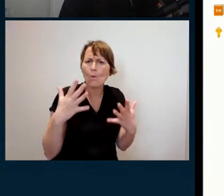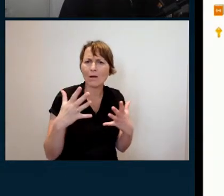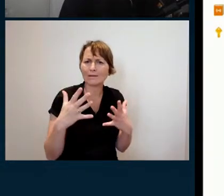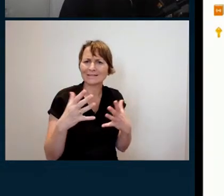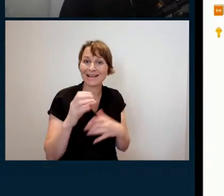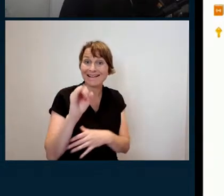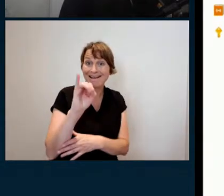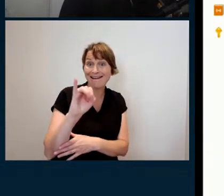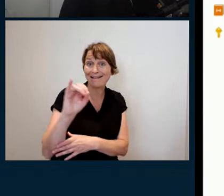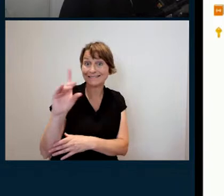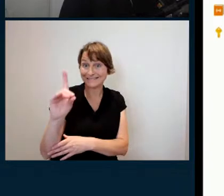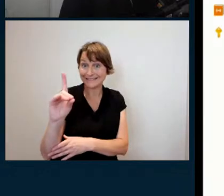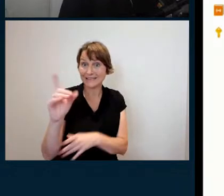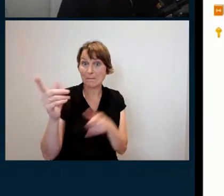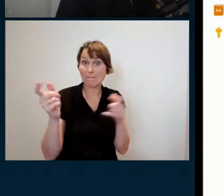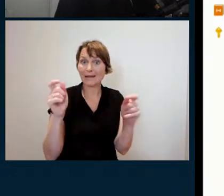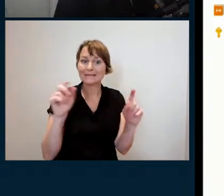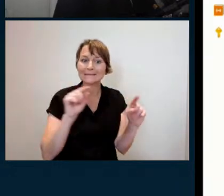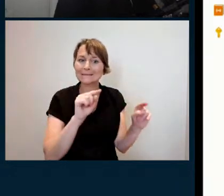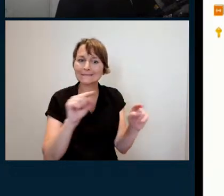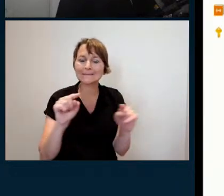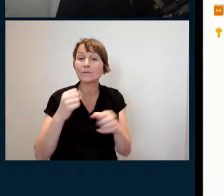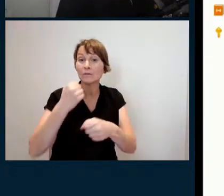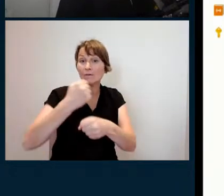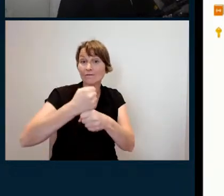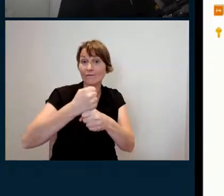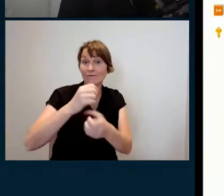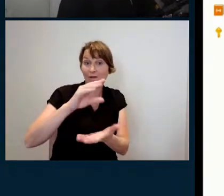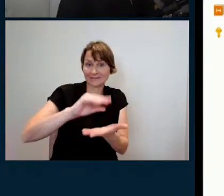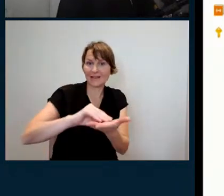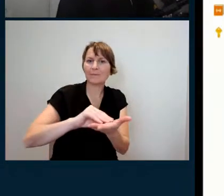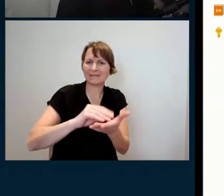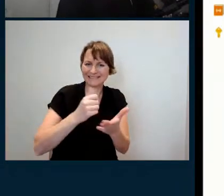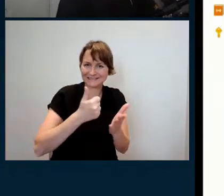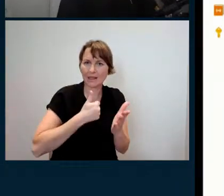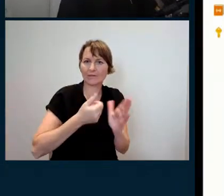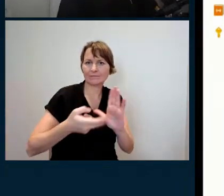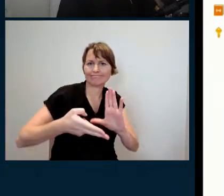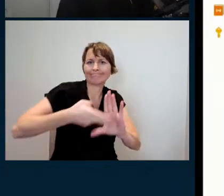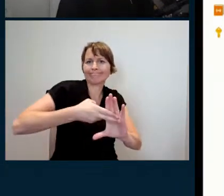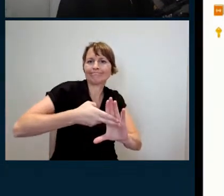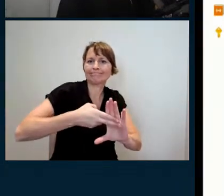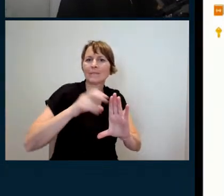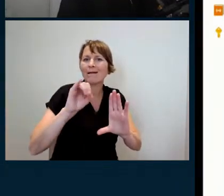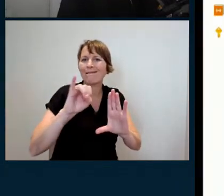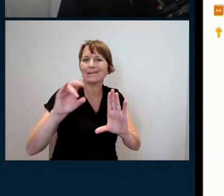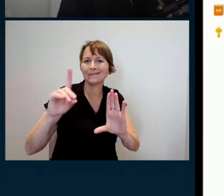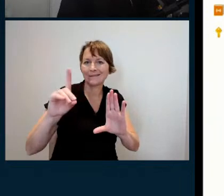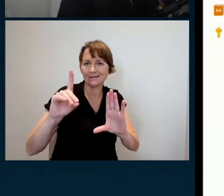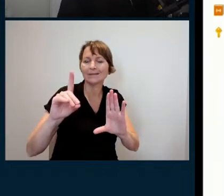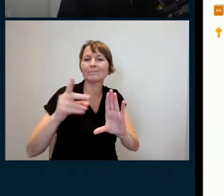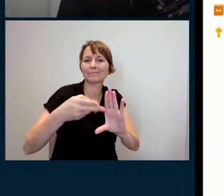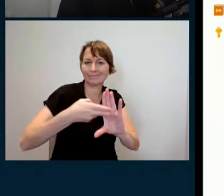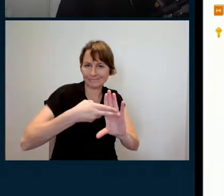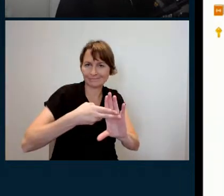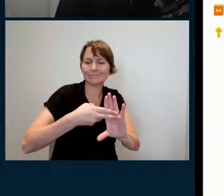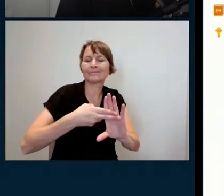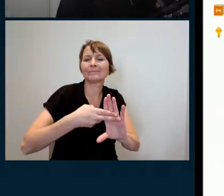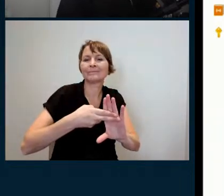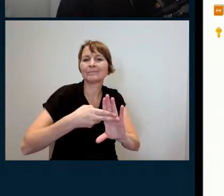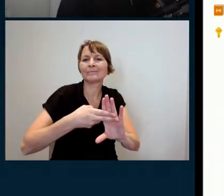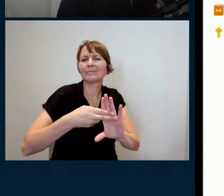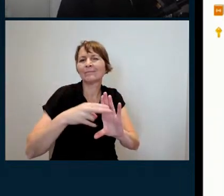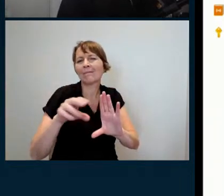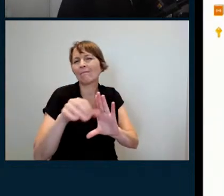function app has its own managed identity and its own service principal, which is allowed